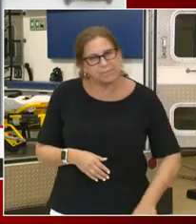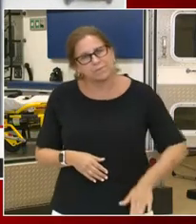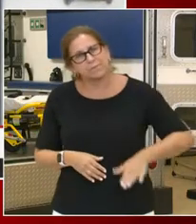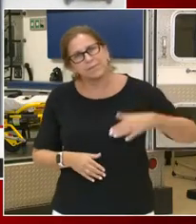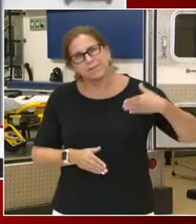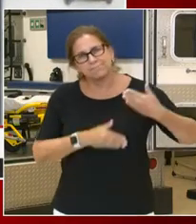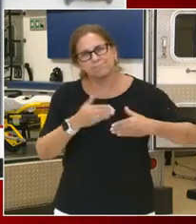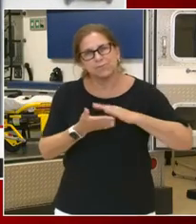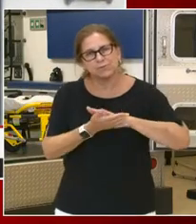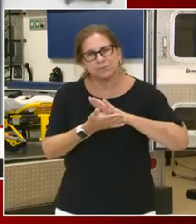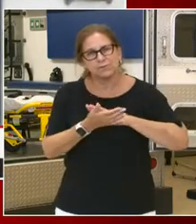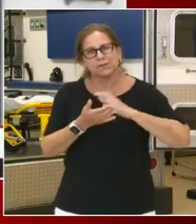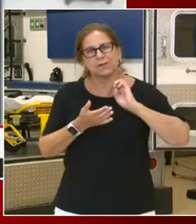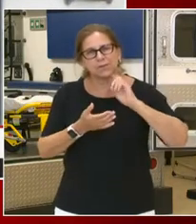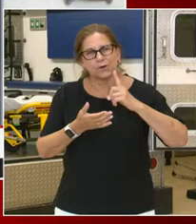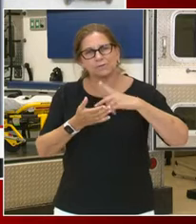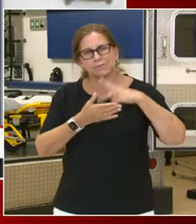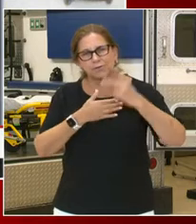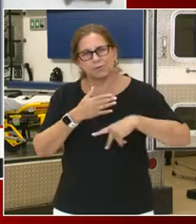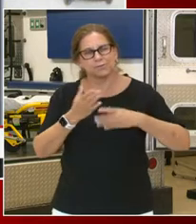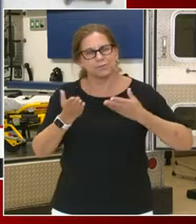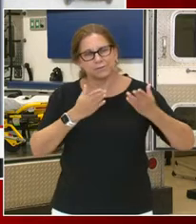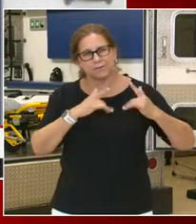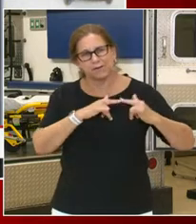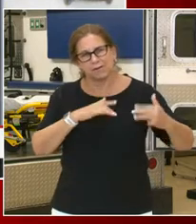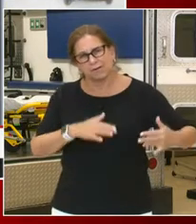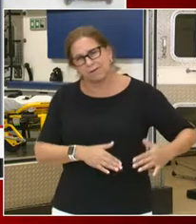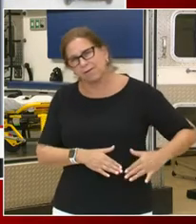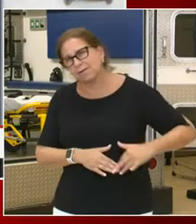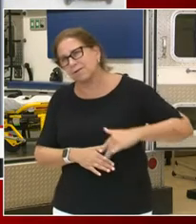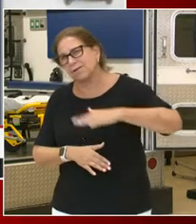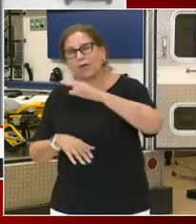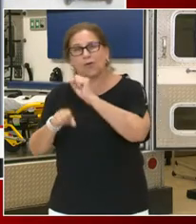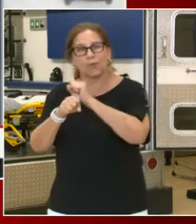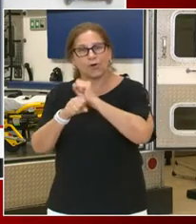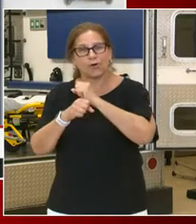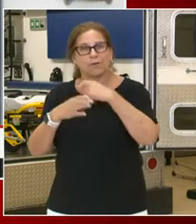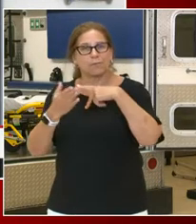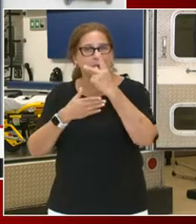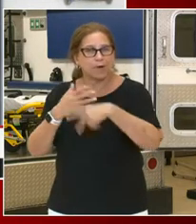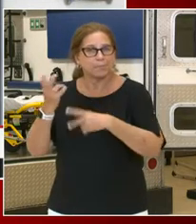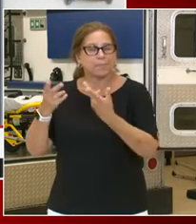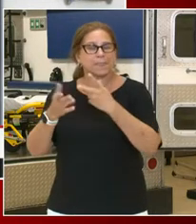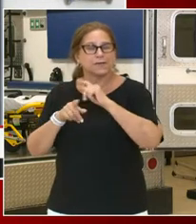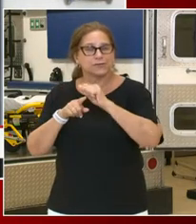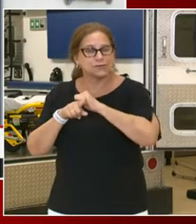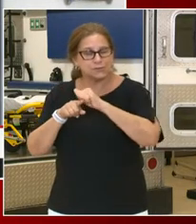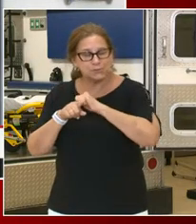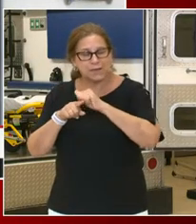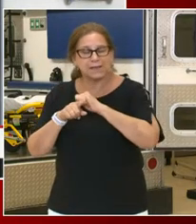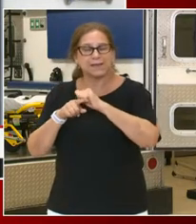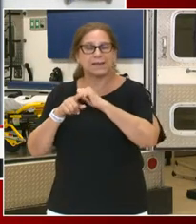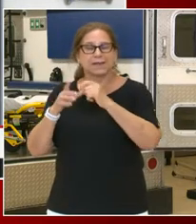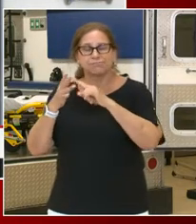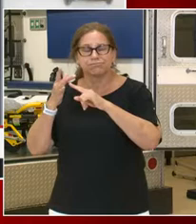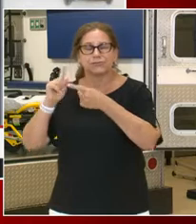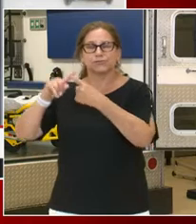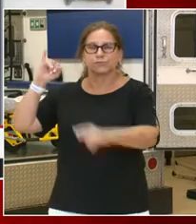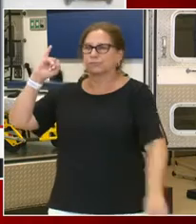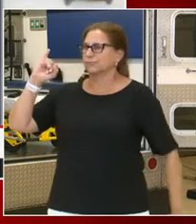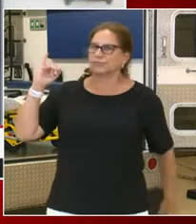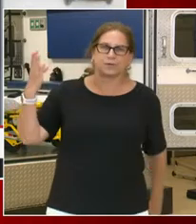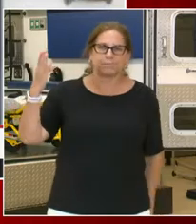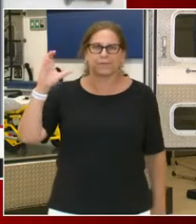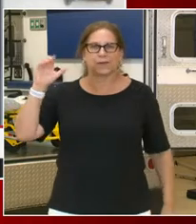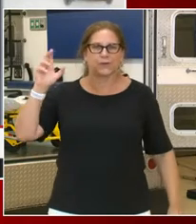reopening. I'm excited to be joined by our next panelists, which include our DC Chancellor